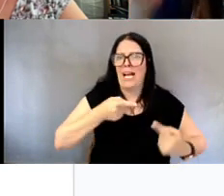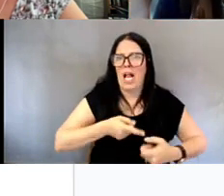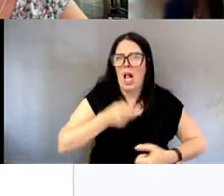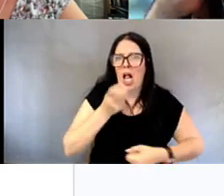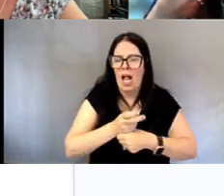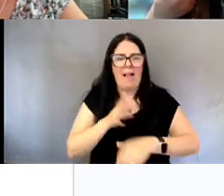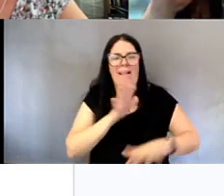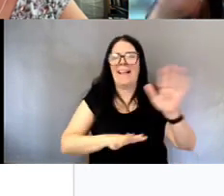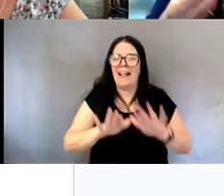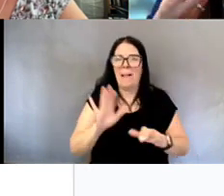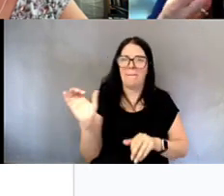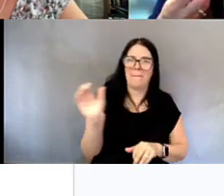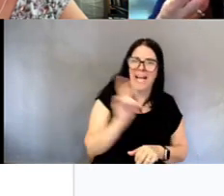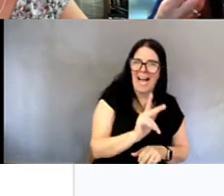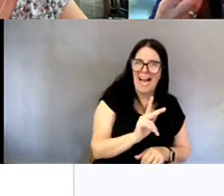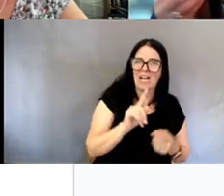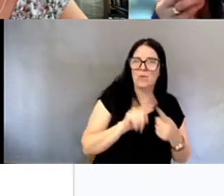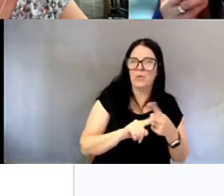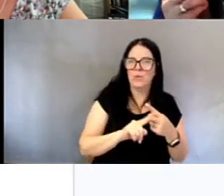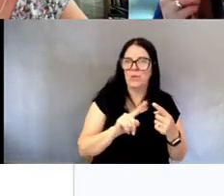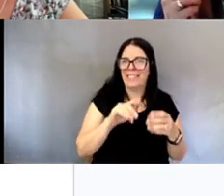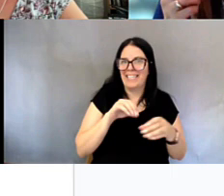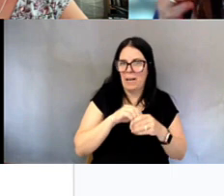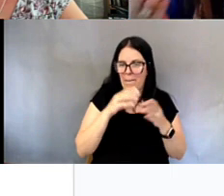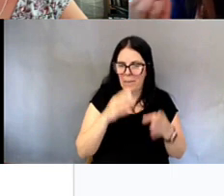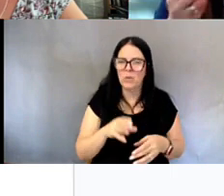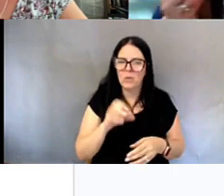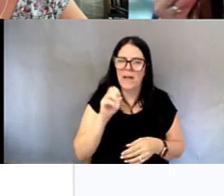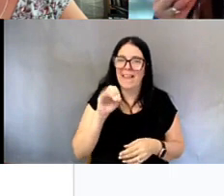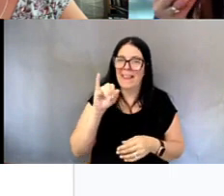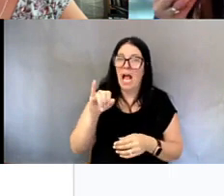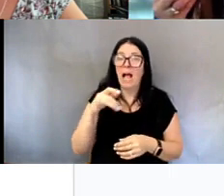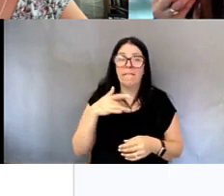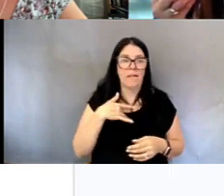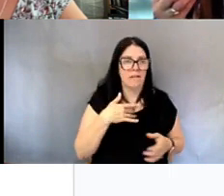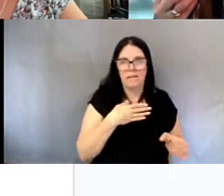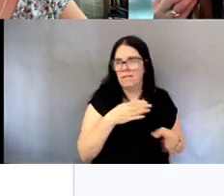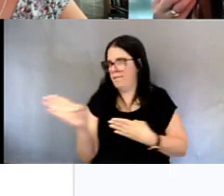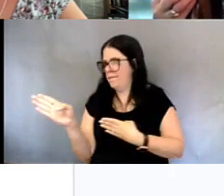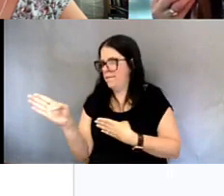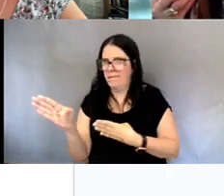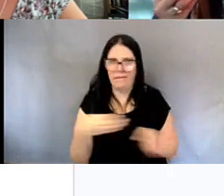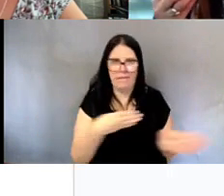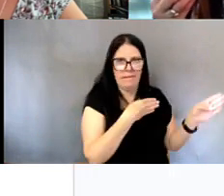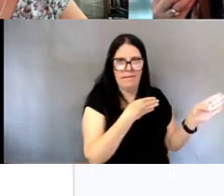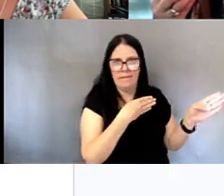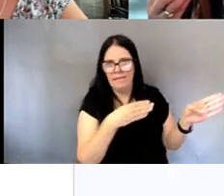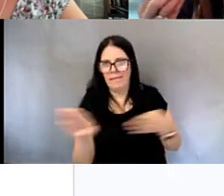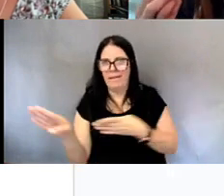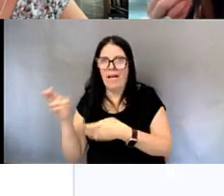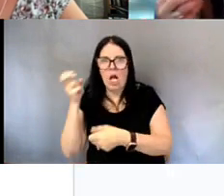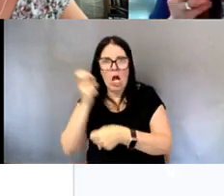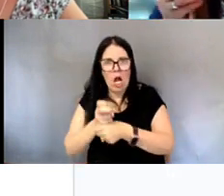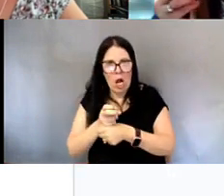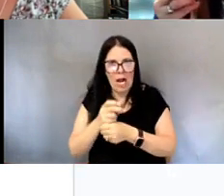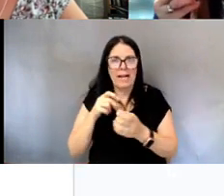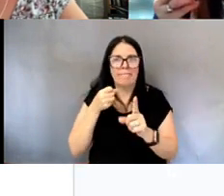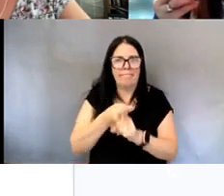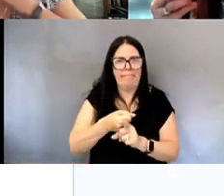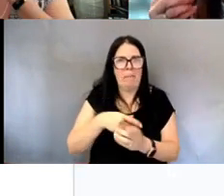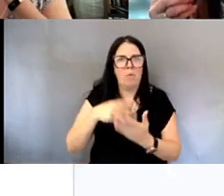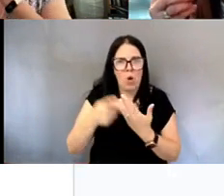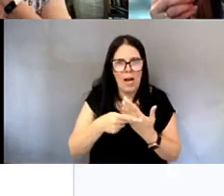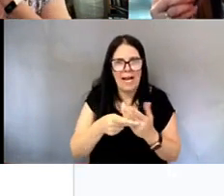a lot of getting adjusted to. So that adjusting from maybe program